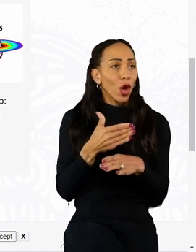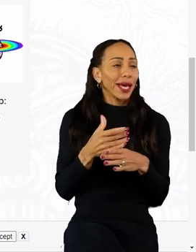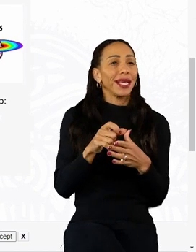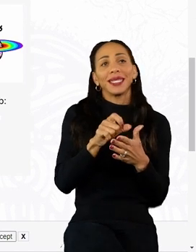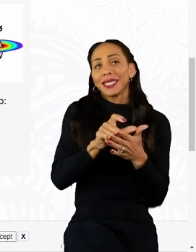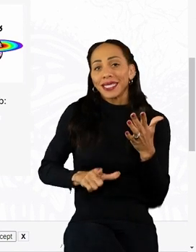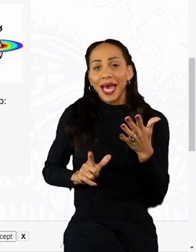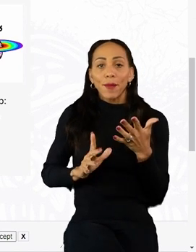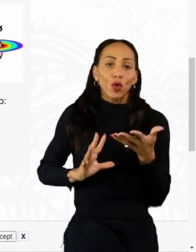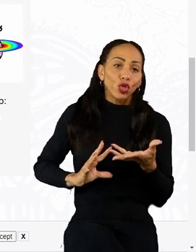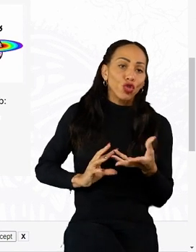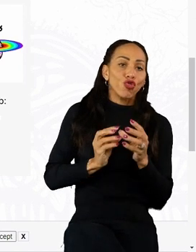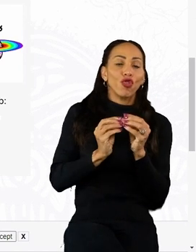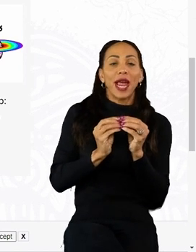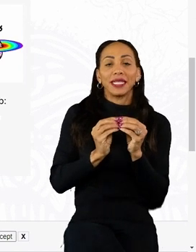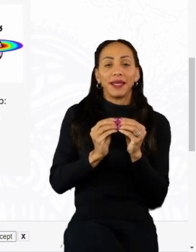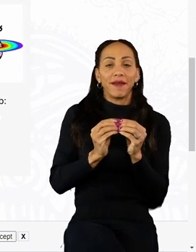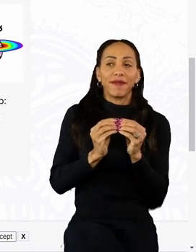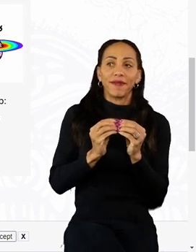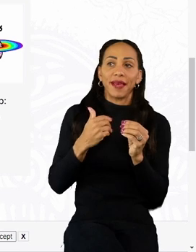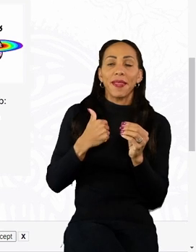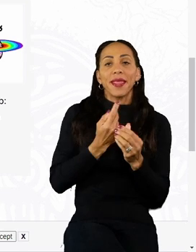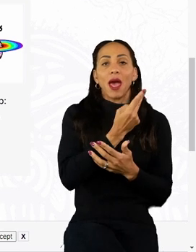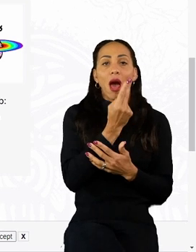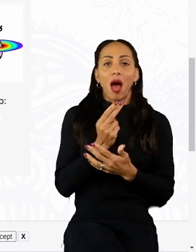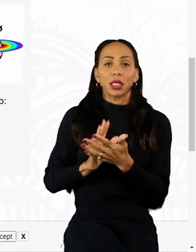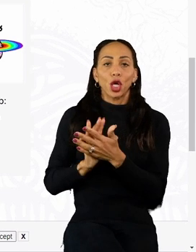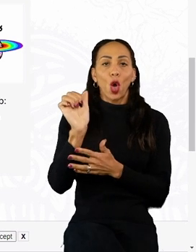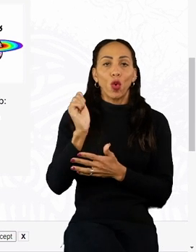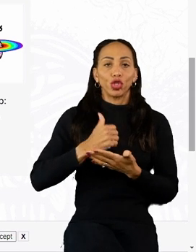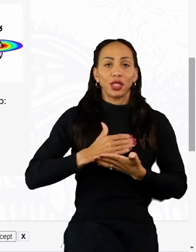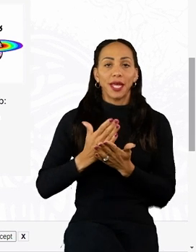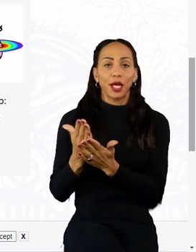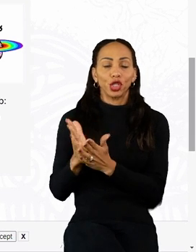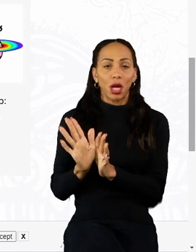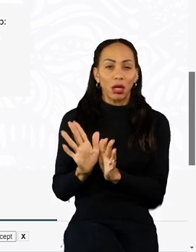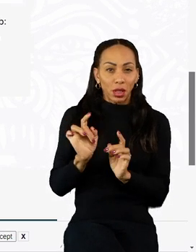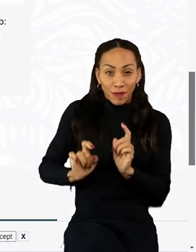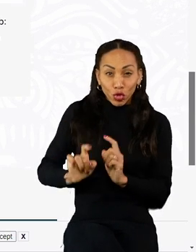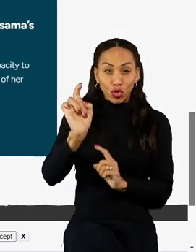to access or working as a disabled creative in the arts and cultural sector.